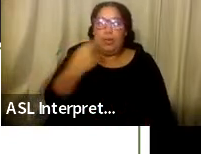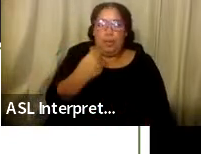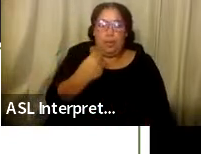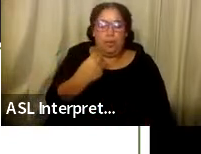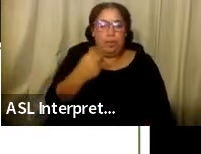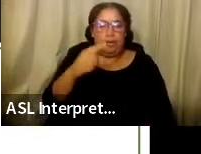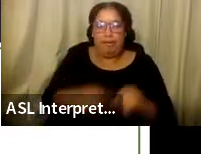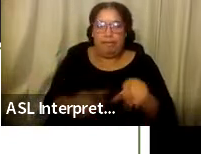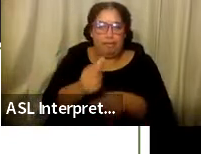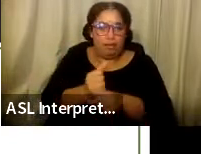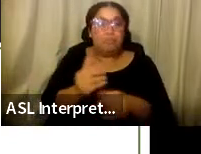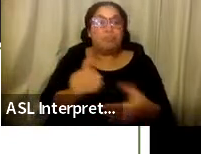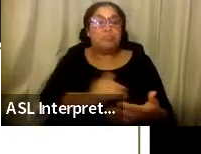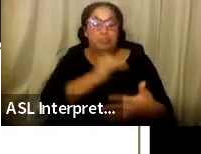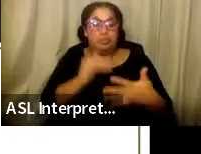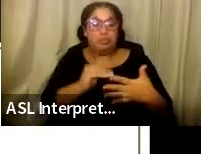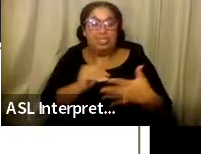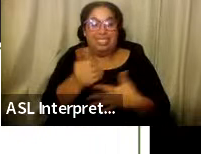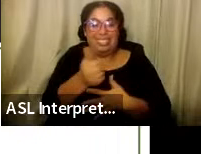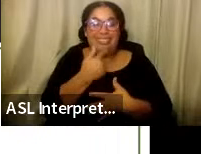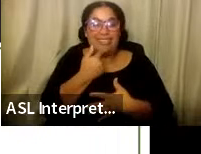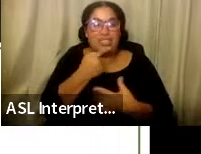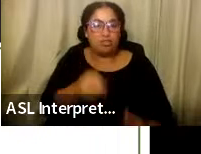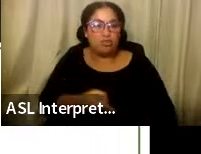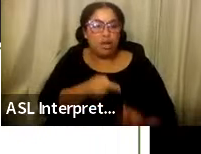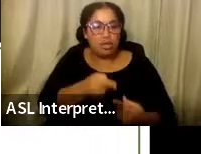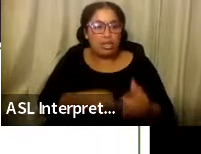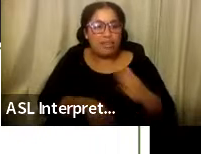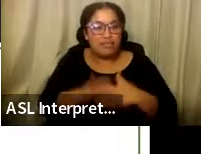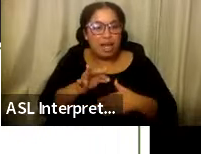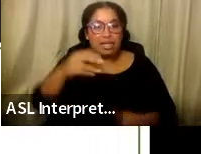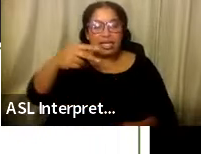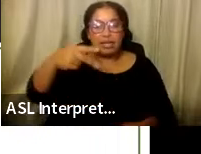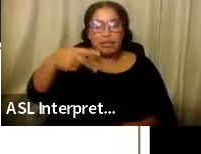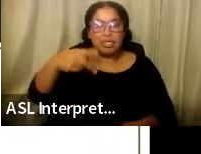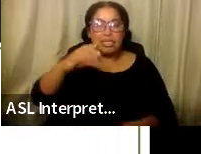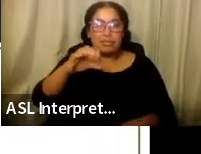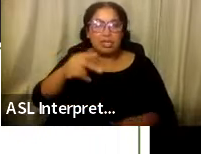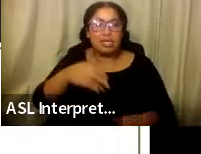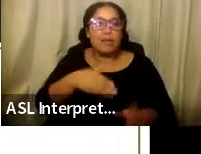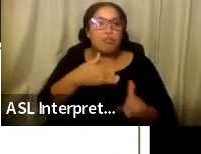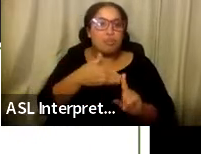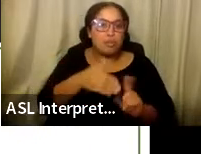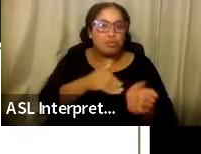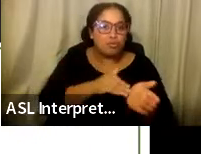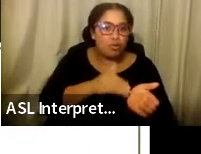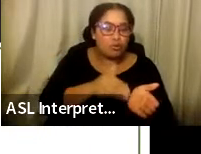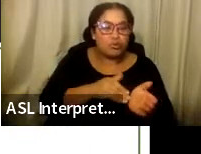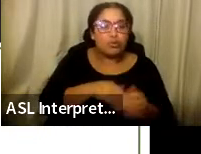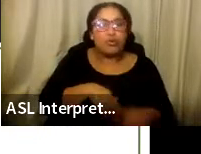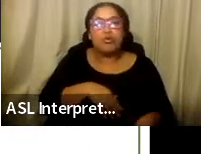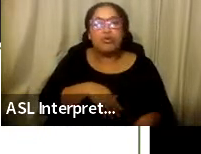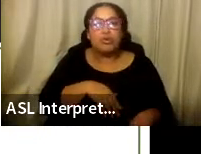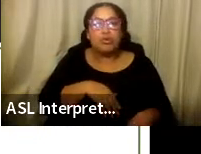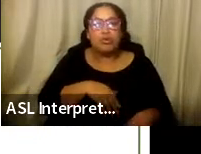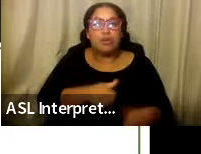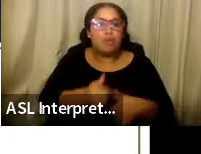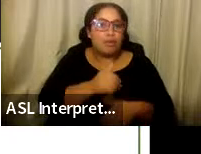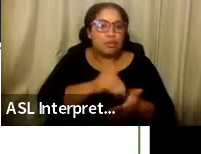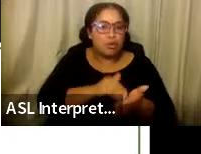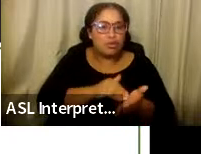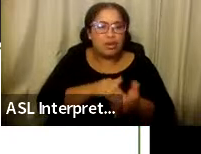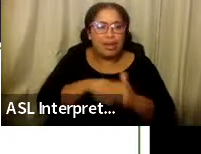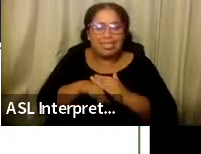10 people reported difficulty in finding a primary care provider or getting access to a provider.